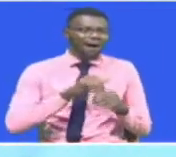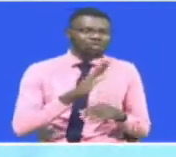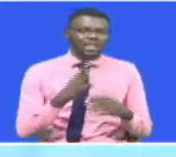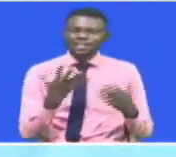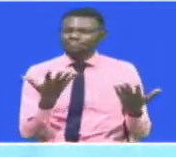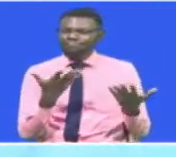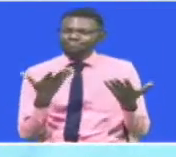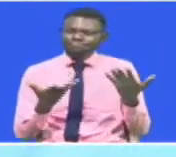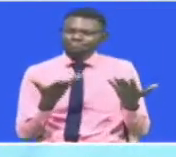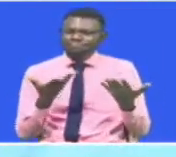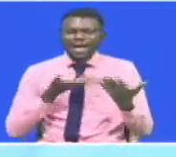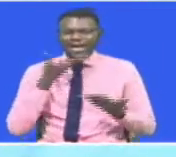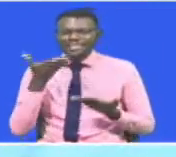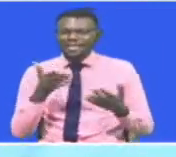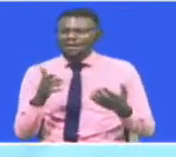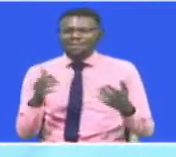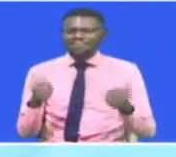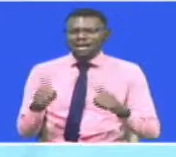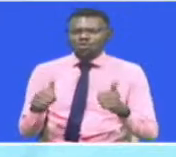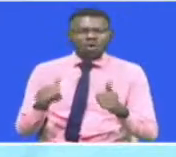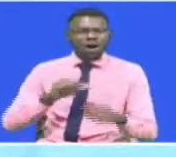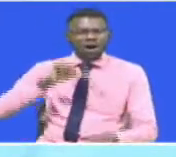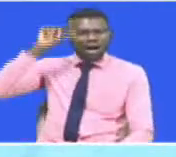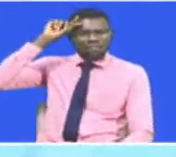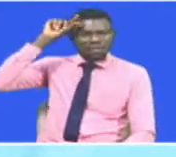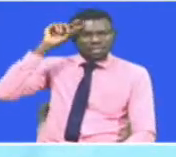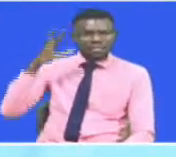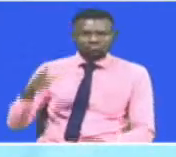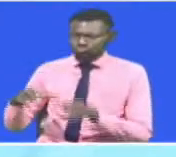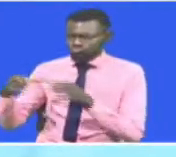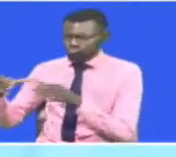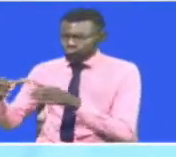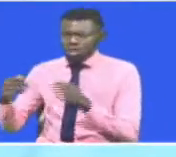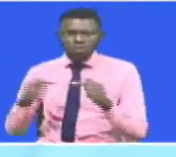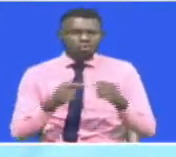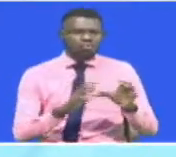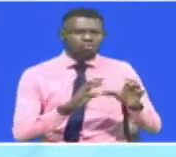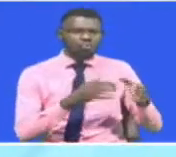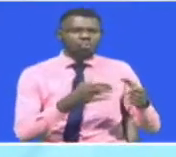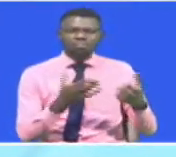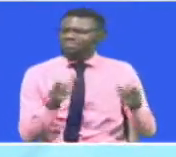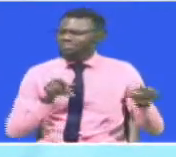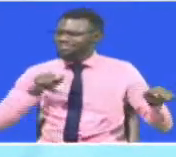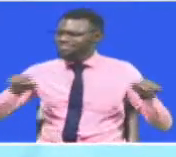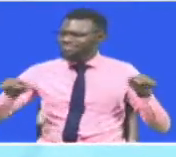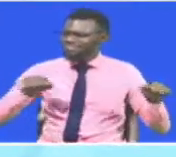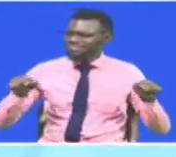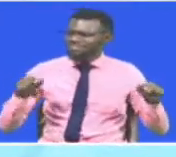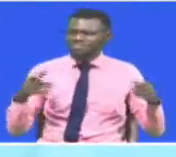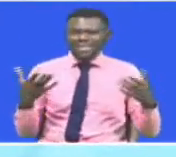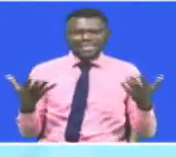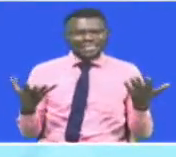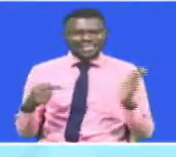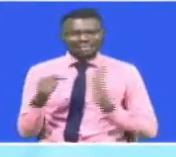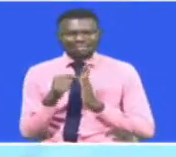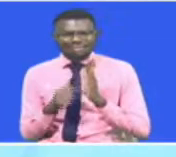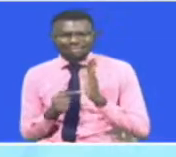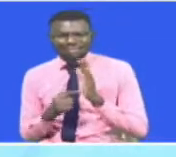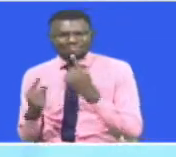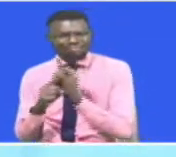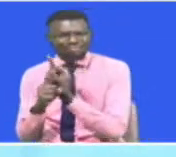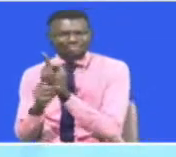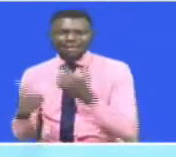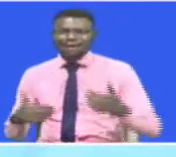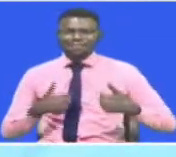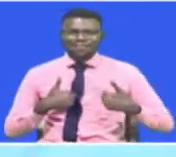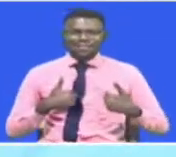remains unanswered, a thorny issue. Both the government and the opposing side, the opposition side, sticks to its gun with different